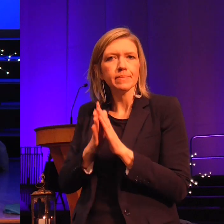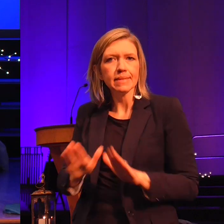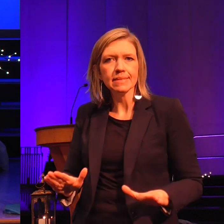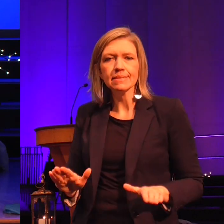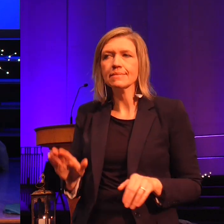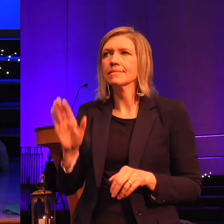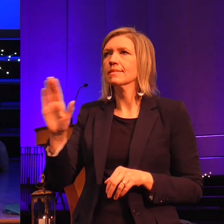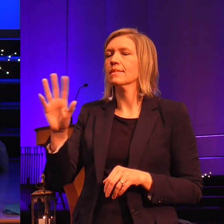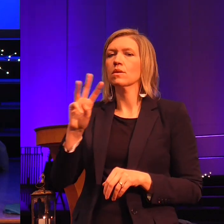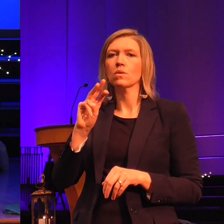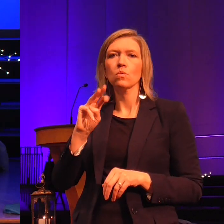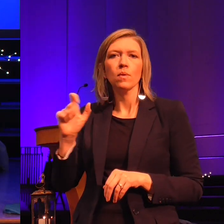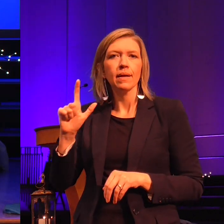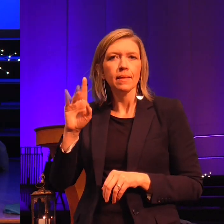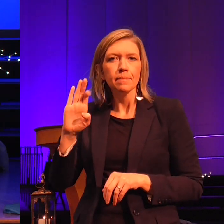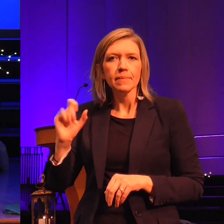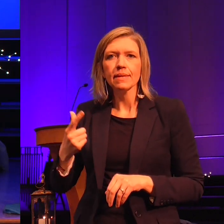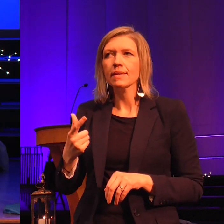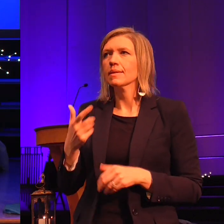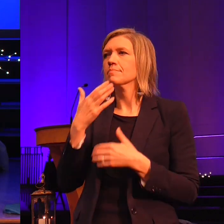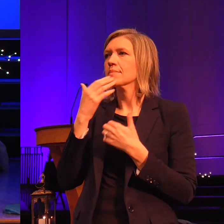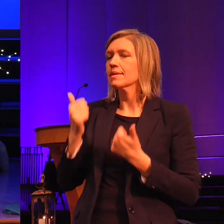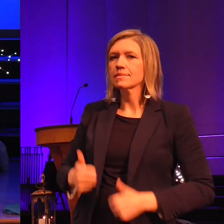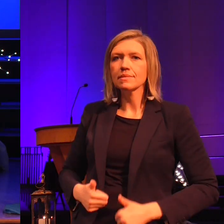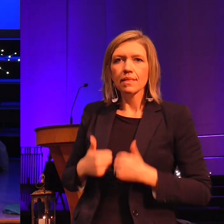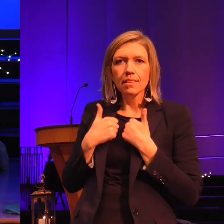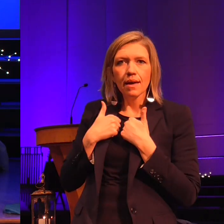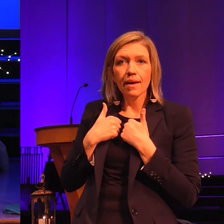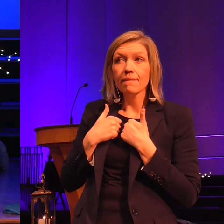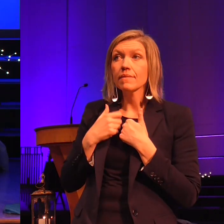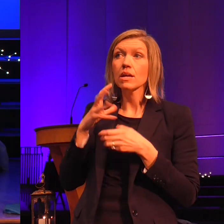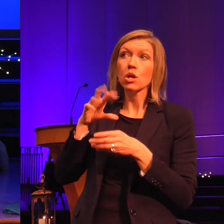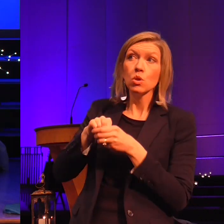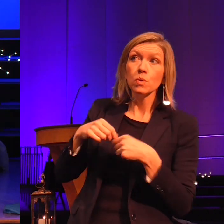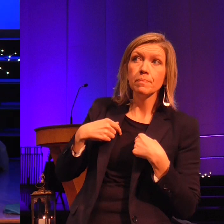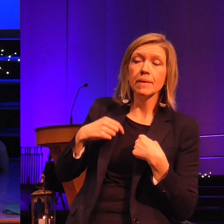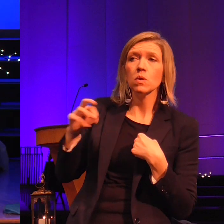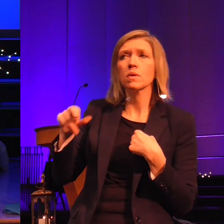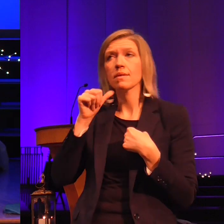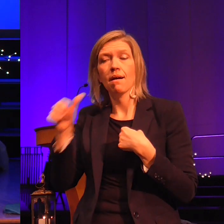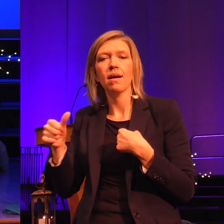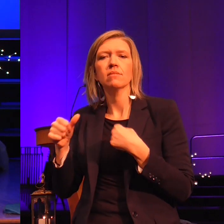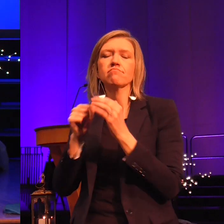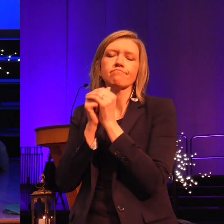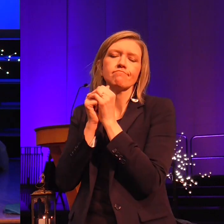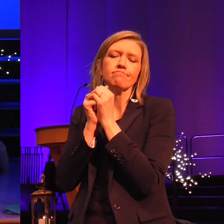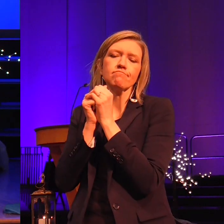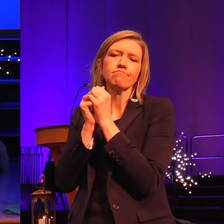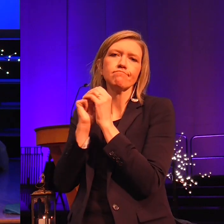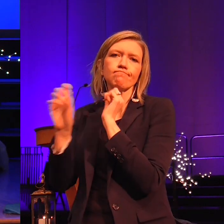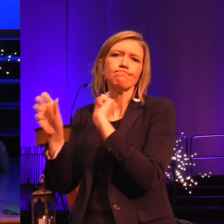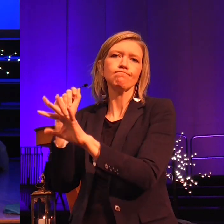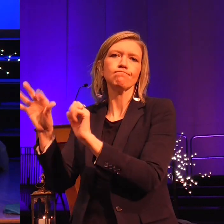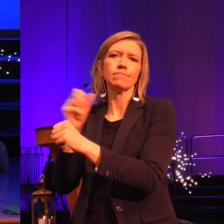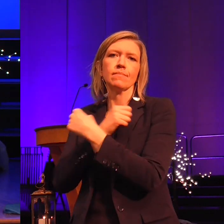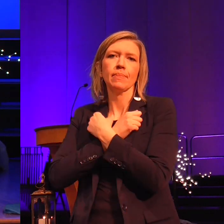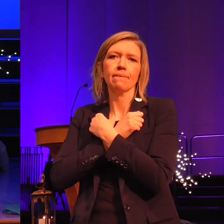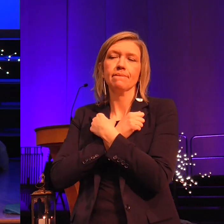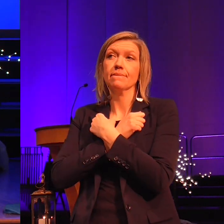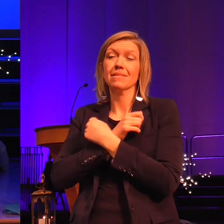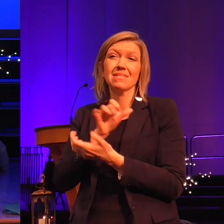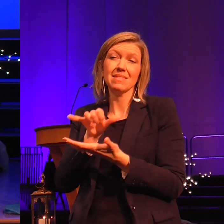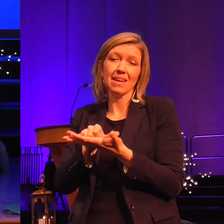best life that they could possibly live, whether it ever includes me in their life or not. And that's the way that I